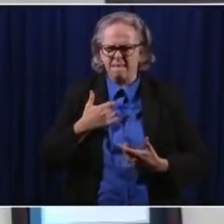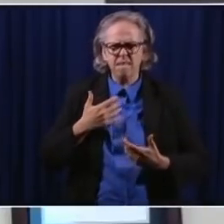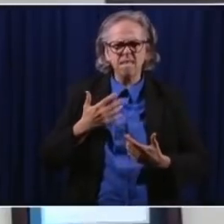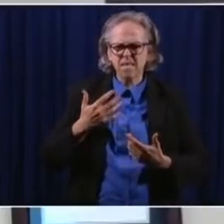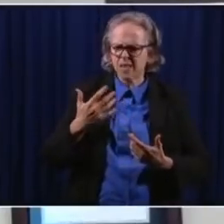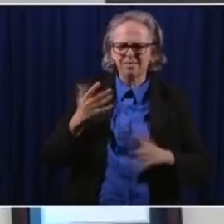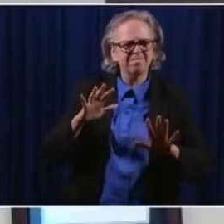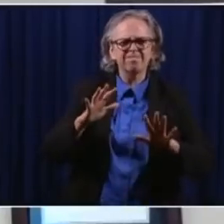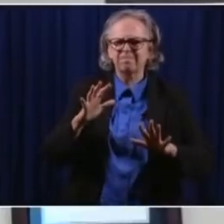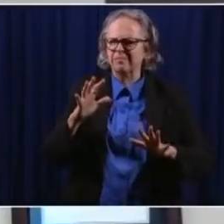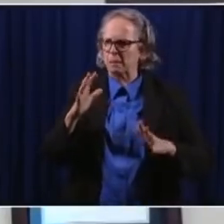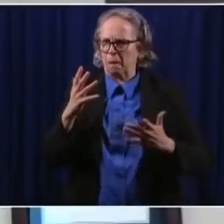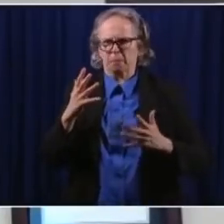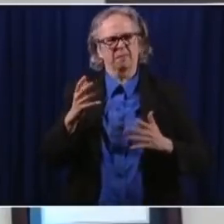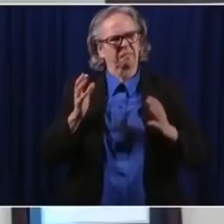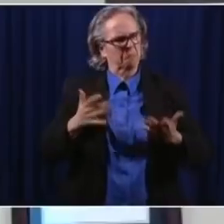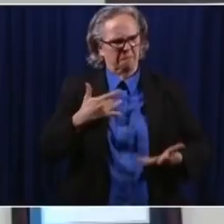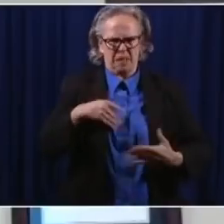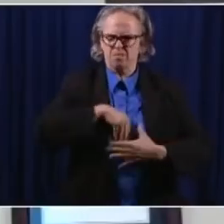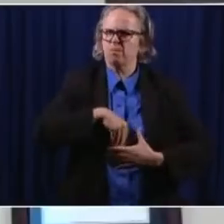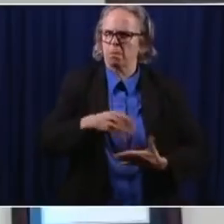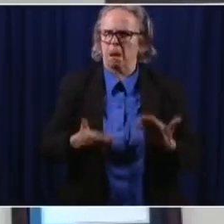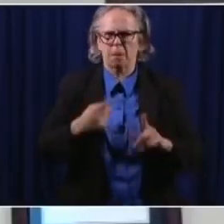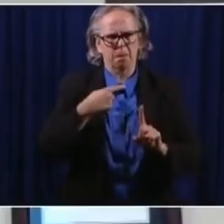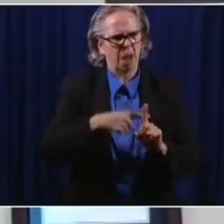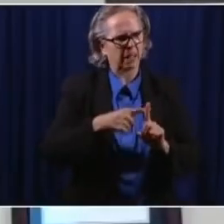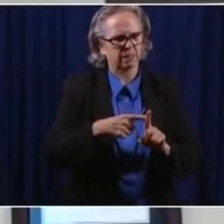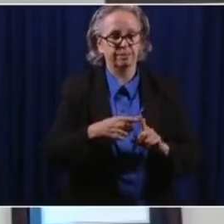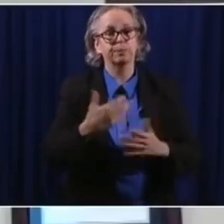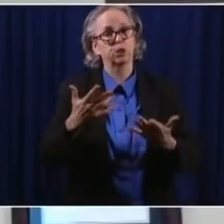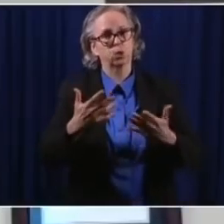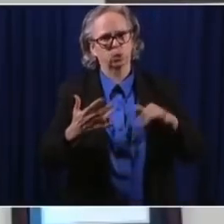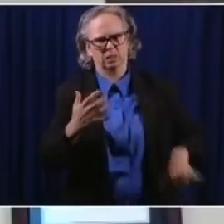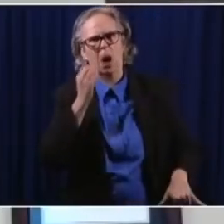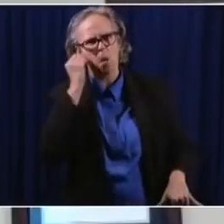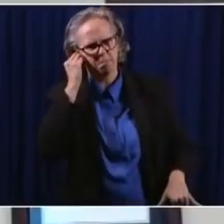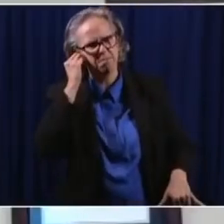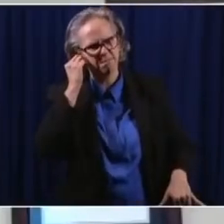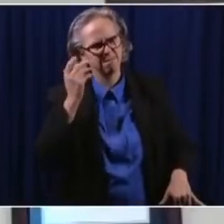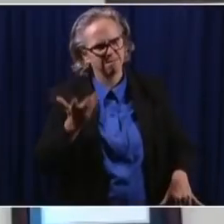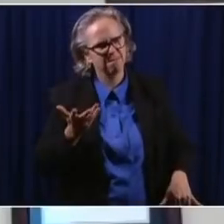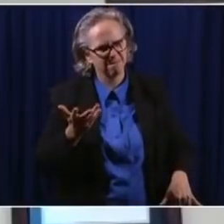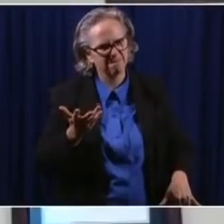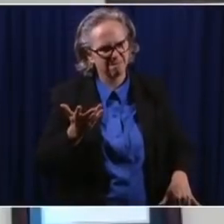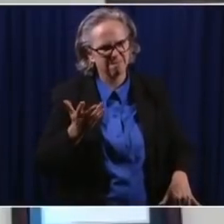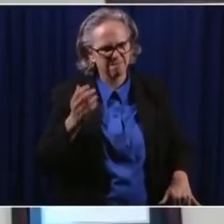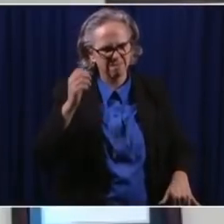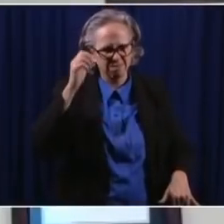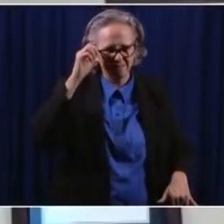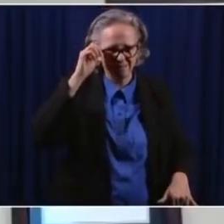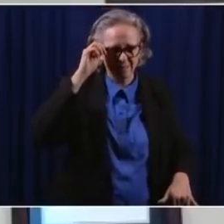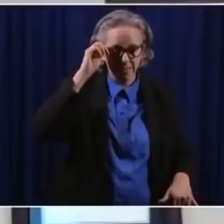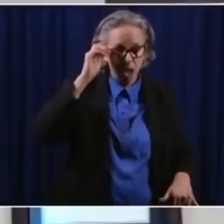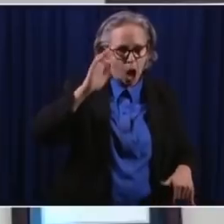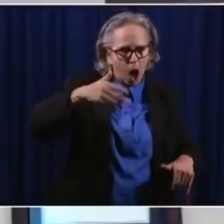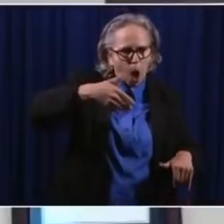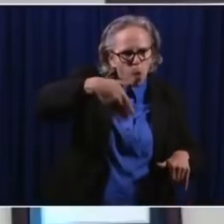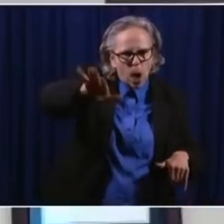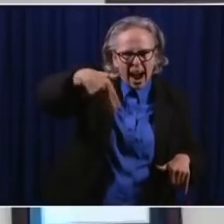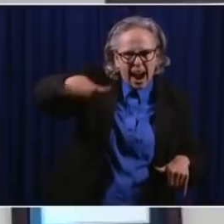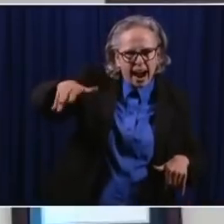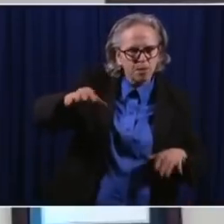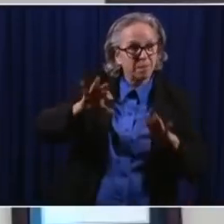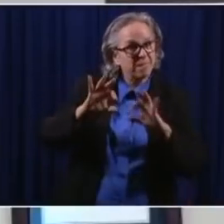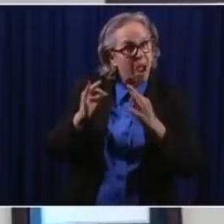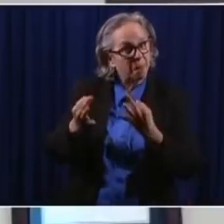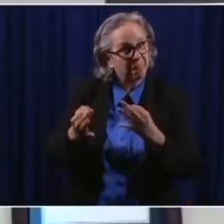test is positive and to really isolate themselves away from other people, and if possible, ideally away from other people